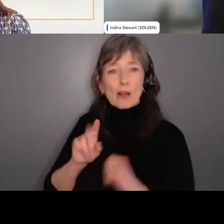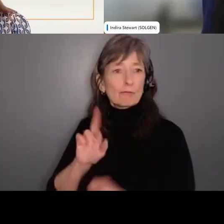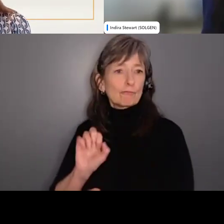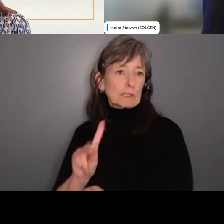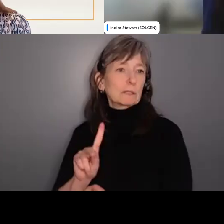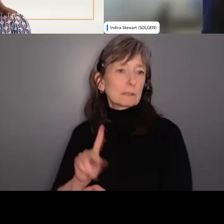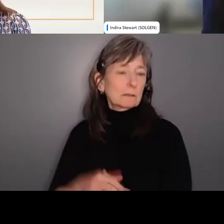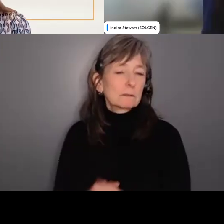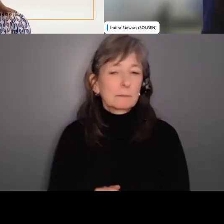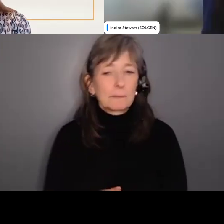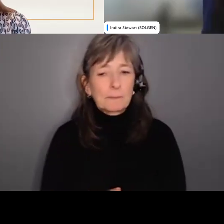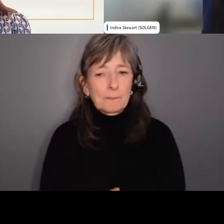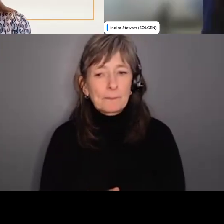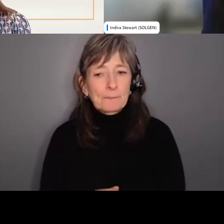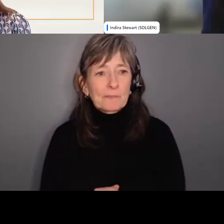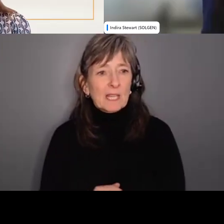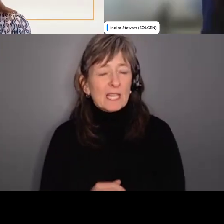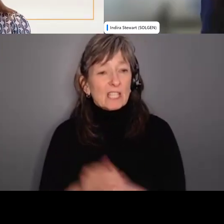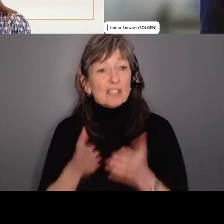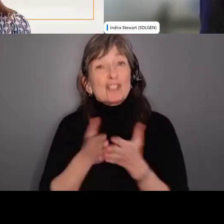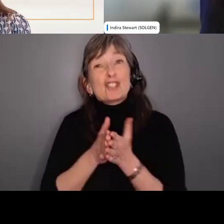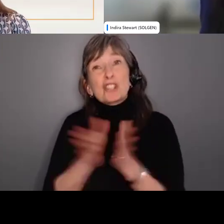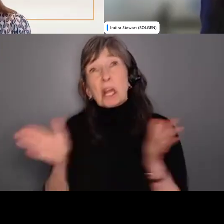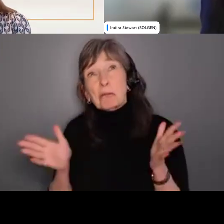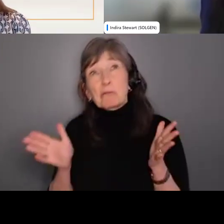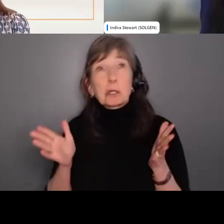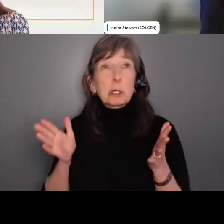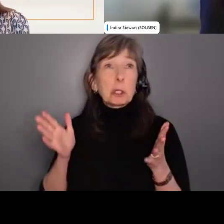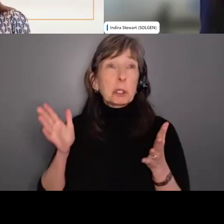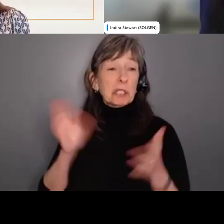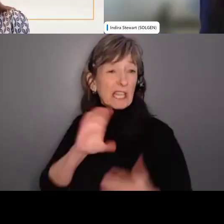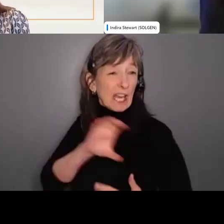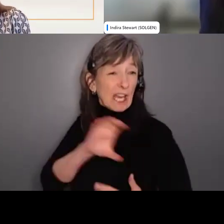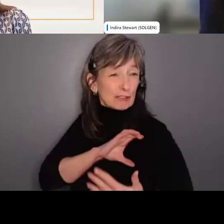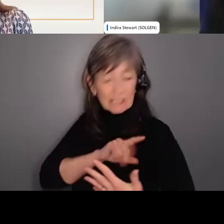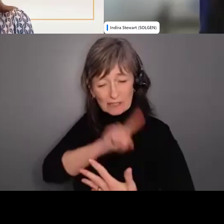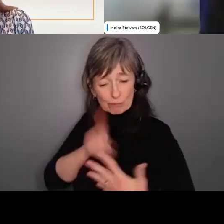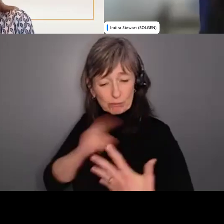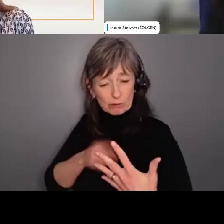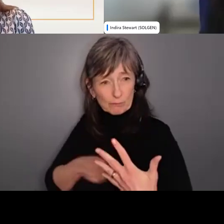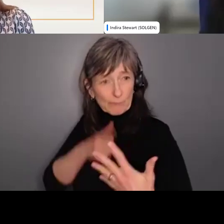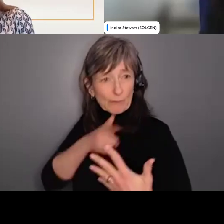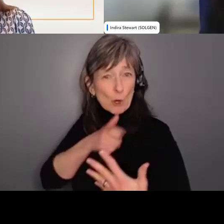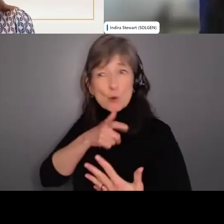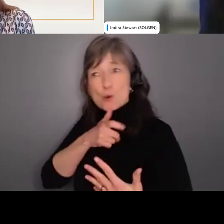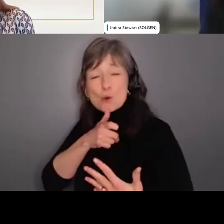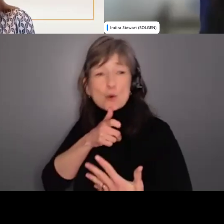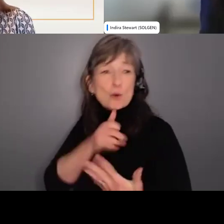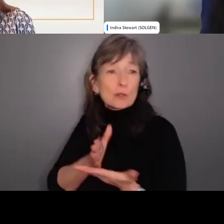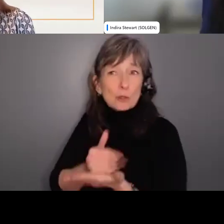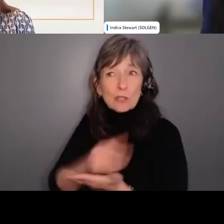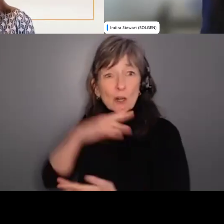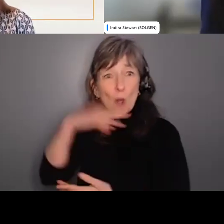So a general quote unquote profile of suicides in older aging